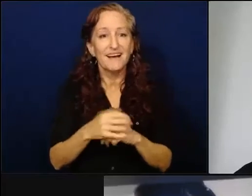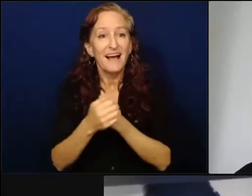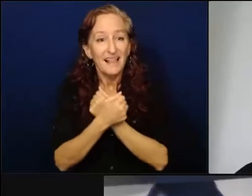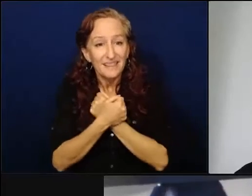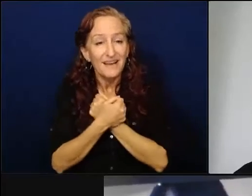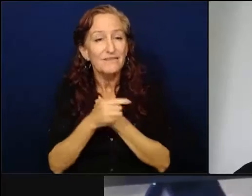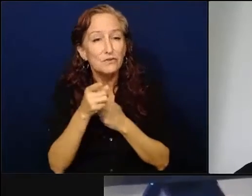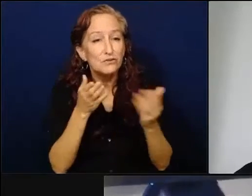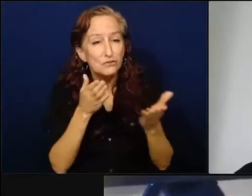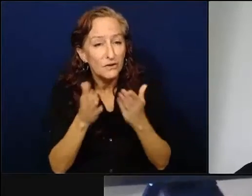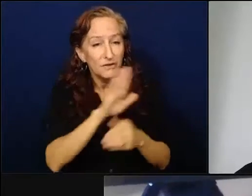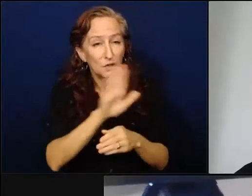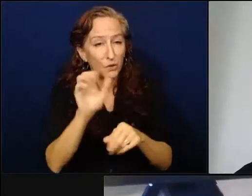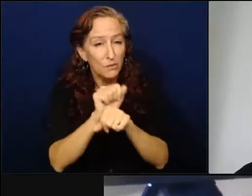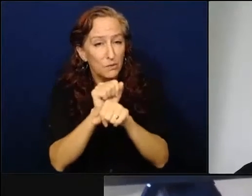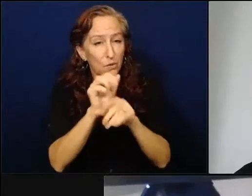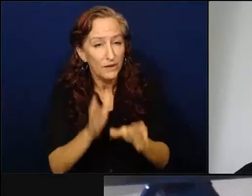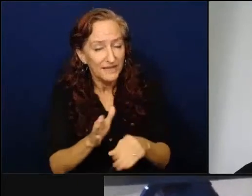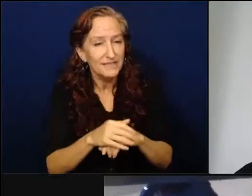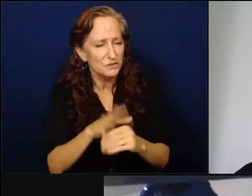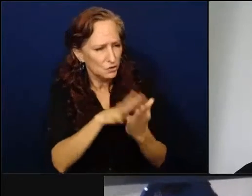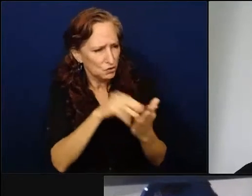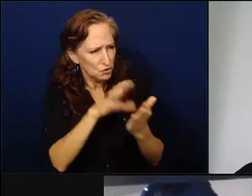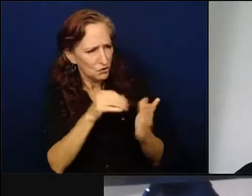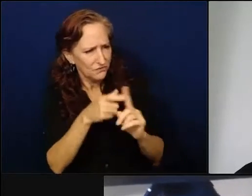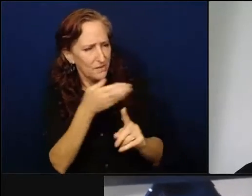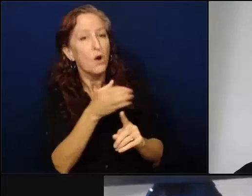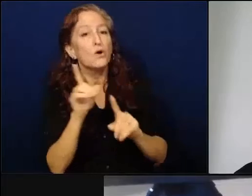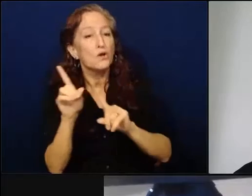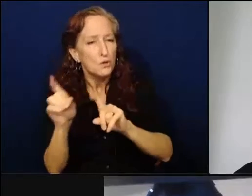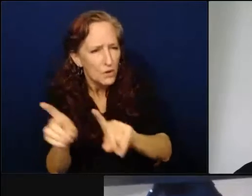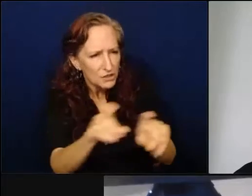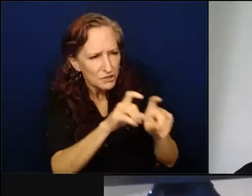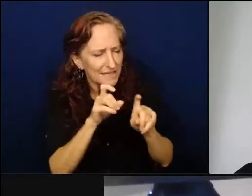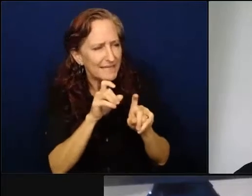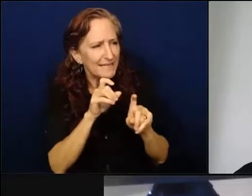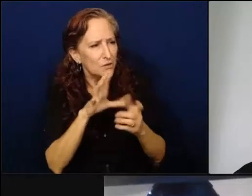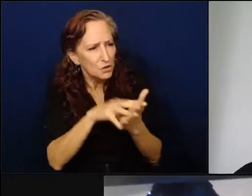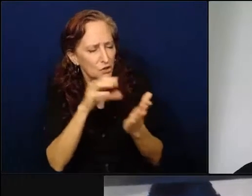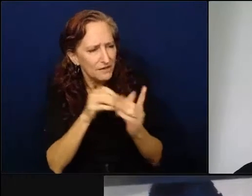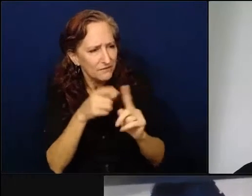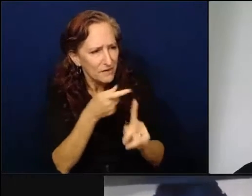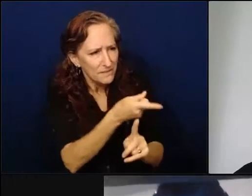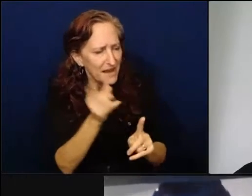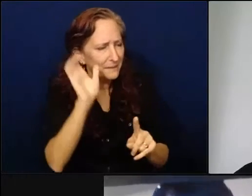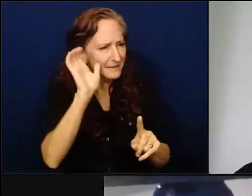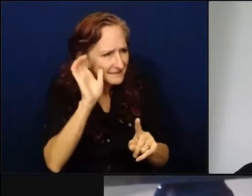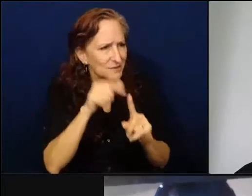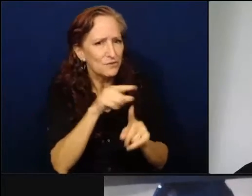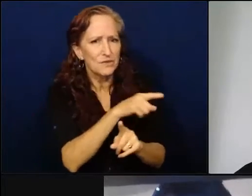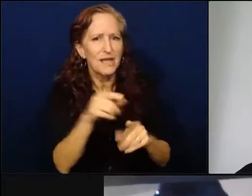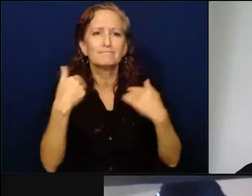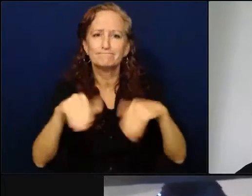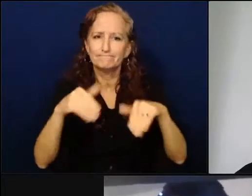employees to learn from them exactly, how you should move forward and listening to them. And that, really